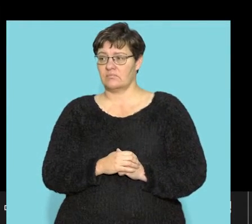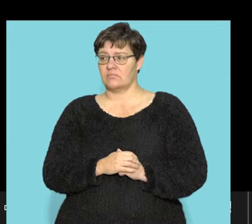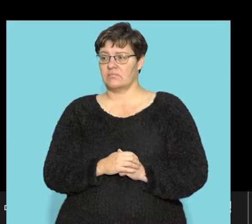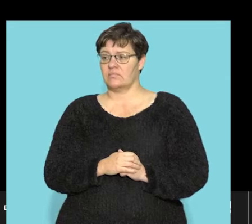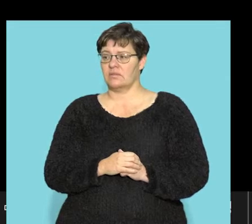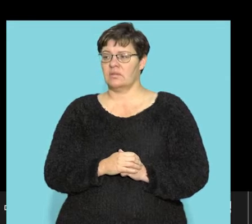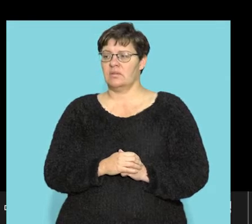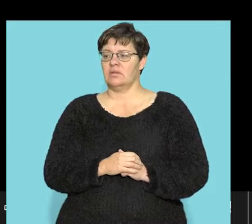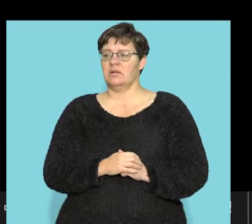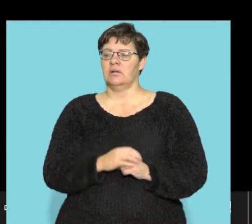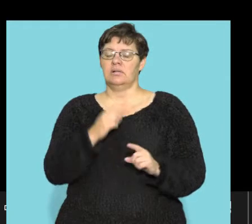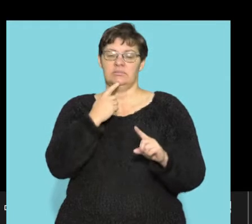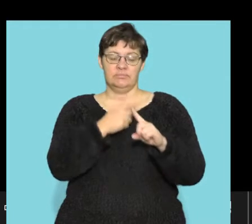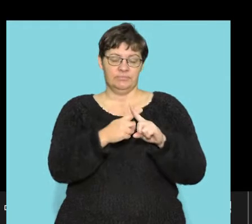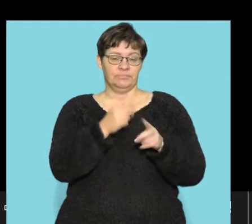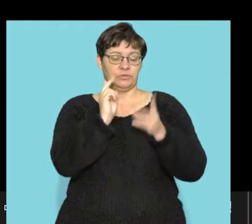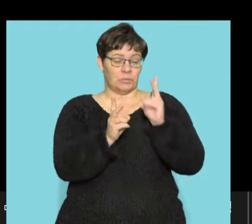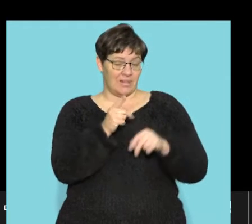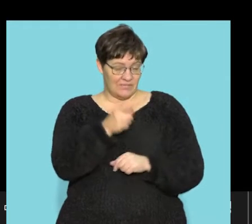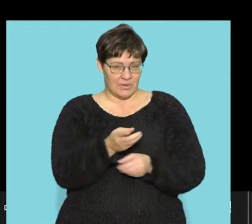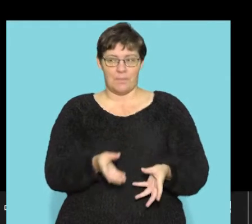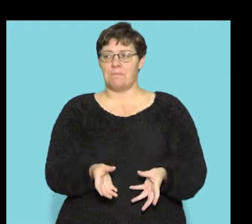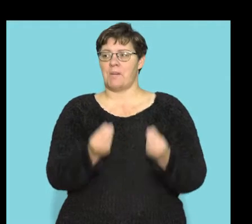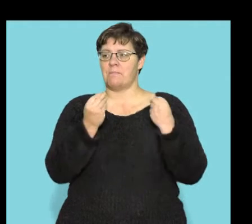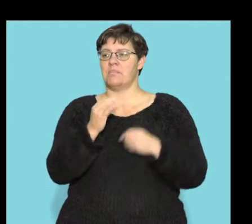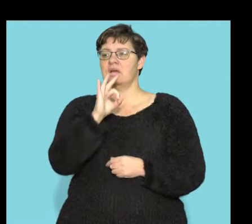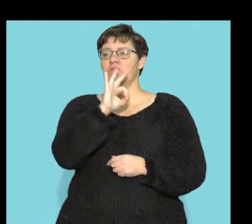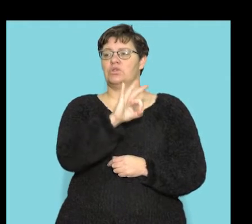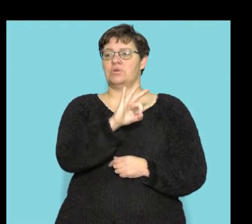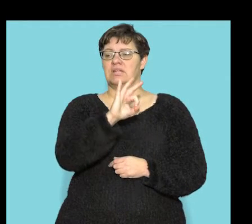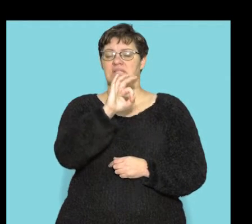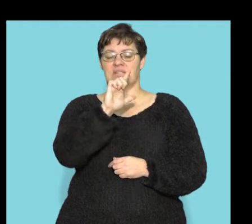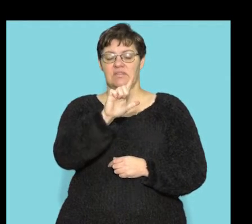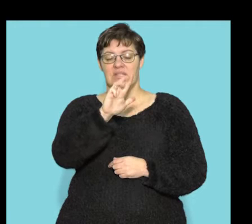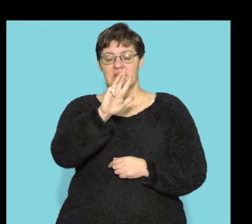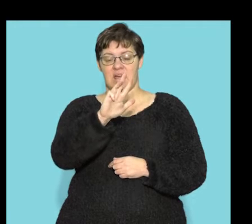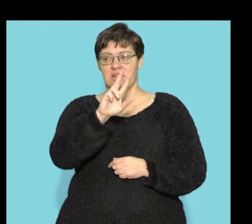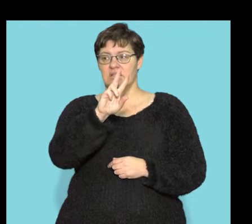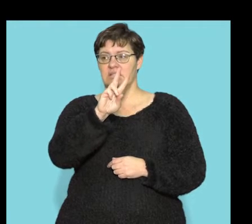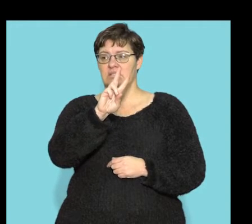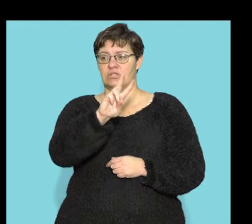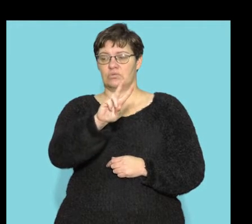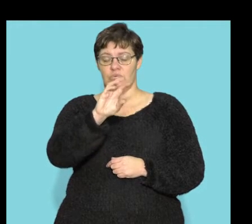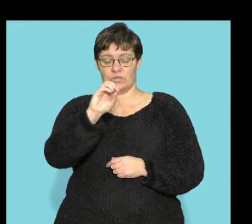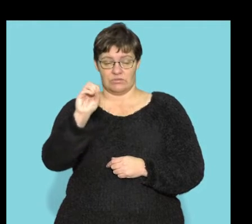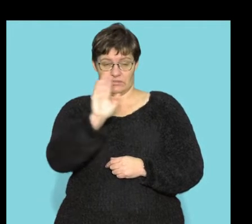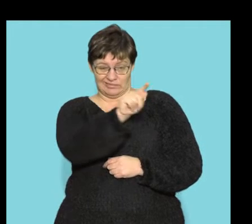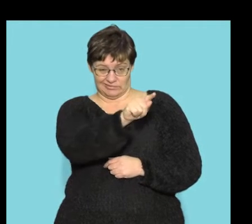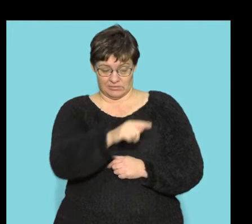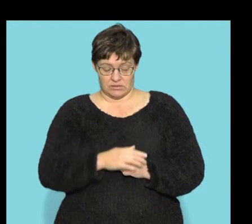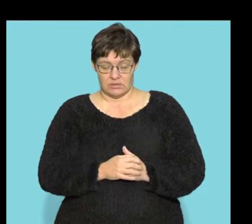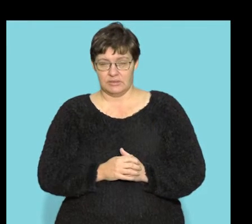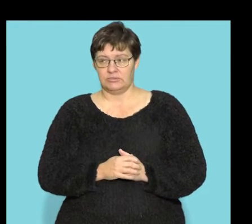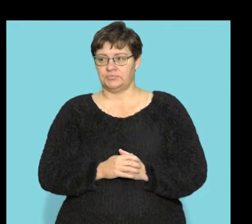31,600 times 12 will give you 379,200. There's the 379,200.